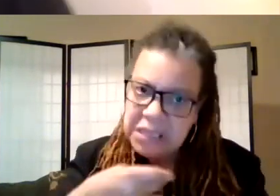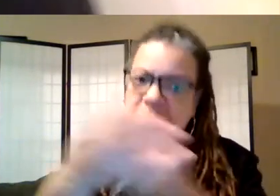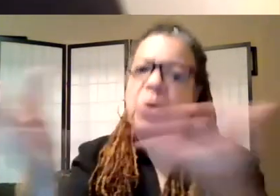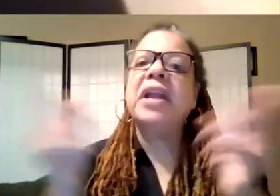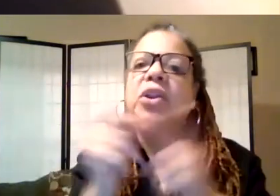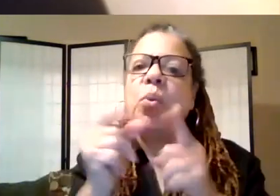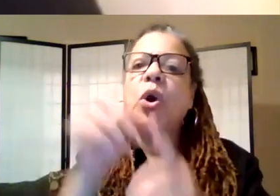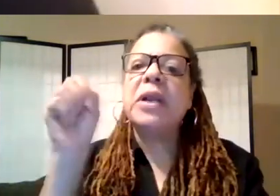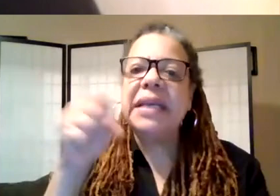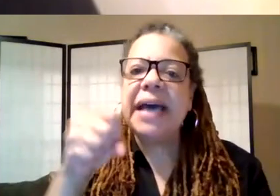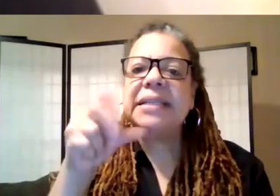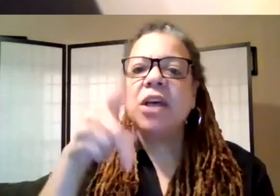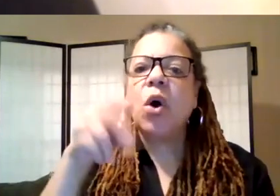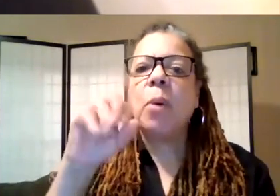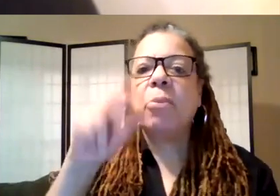30?